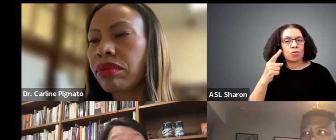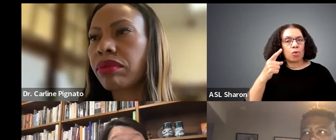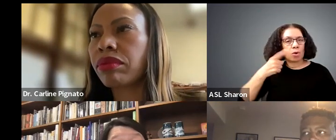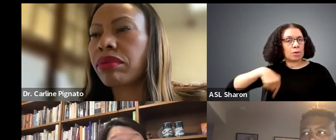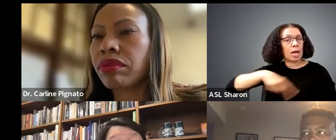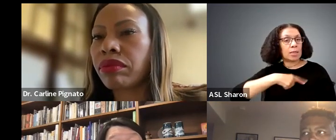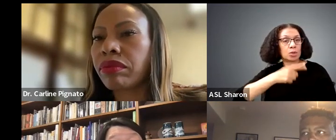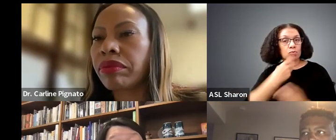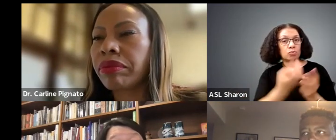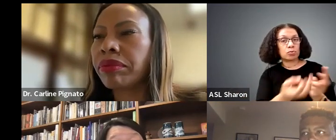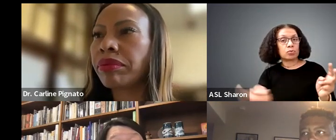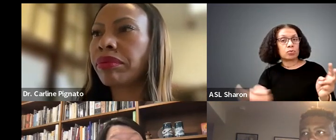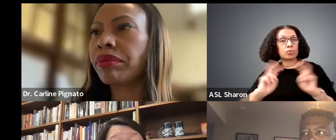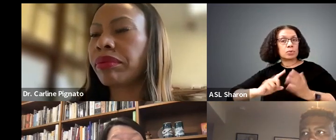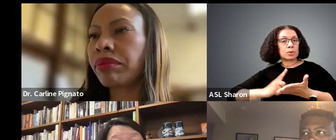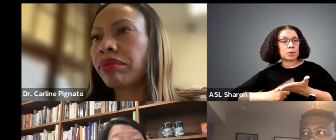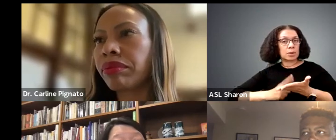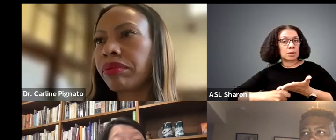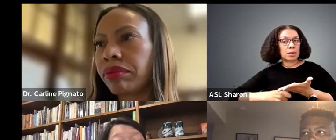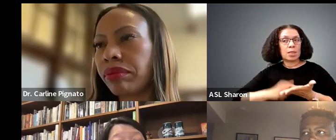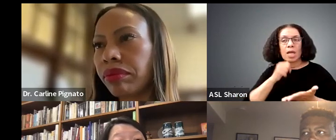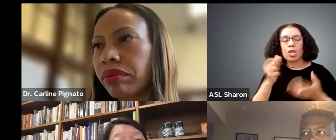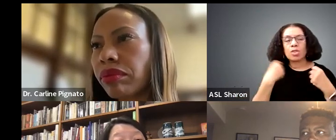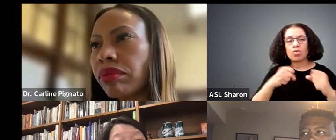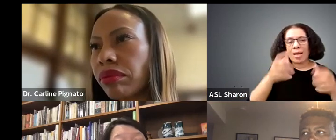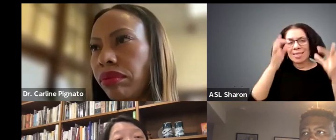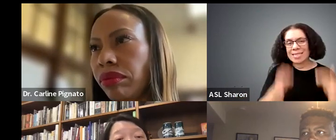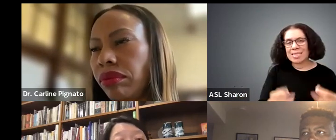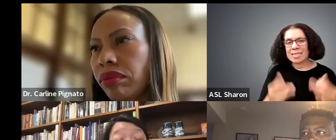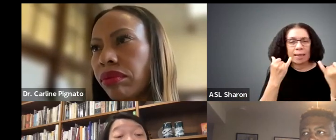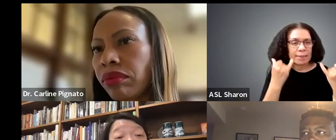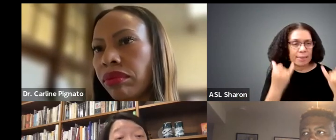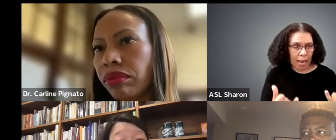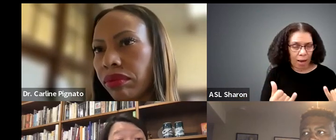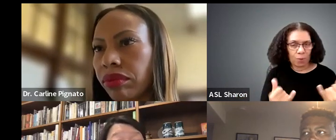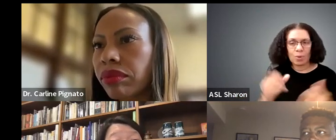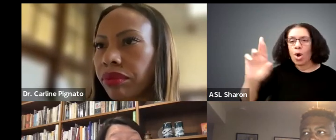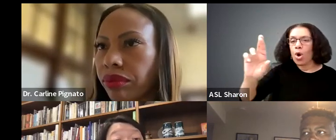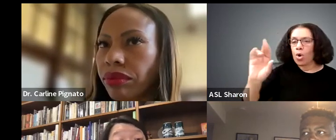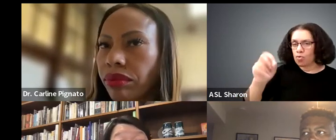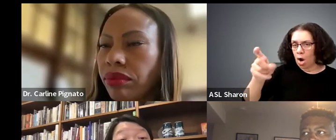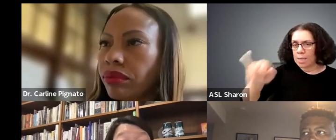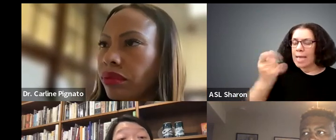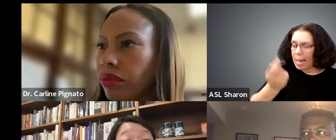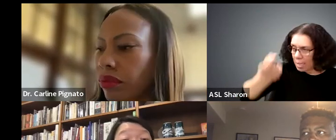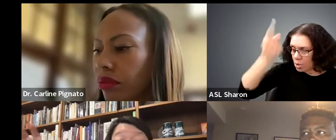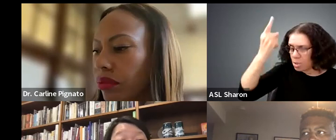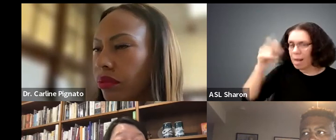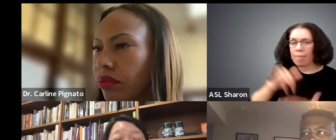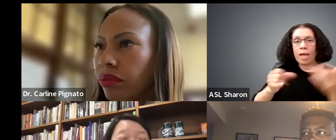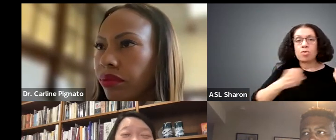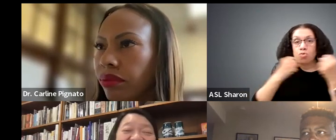around the table. And rather than trying to decide what we want here, we hear you, Roxy. I hear you. That it is that travel